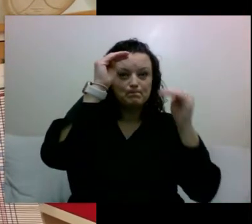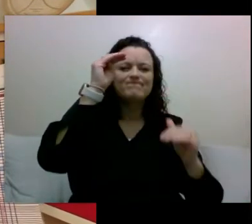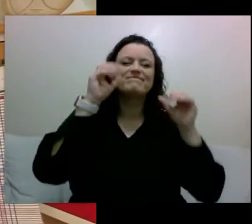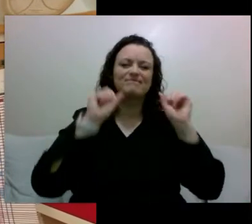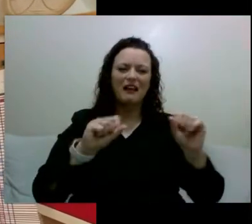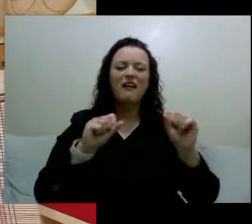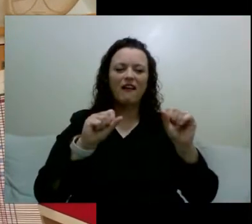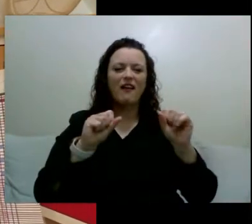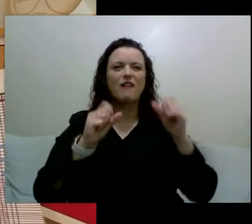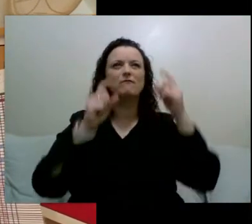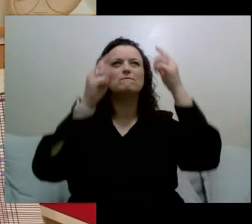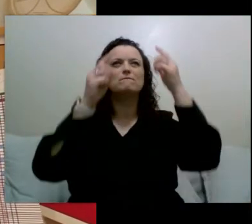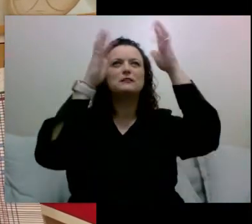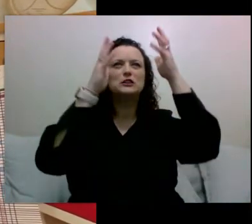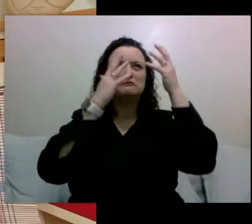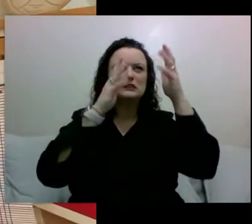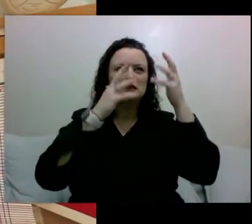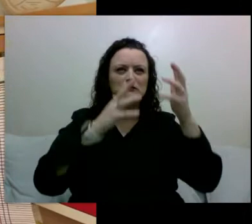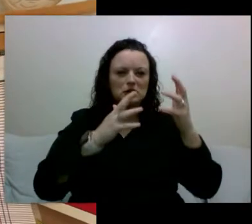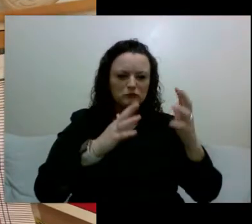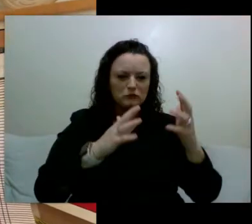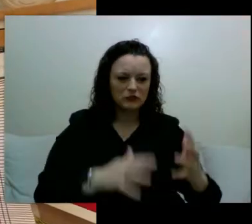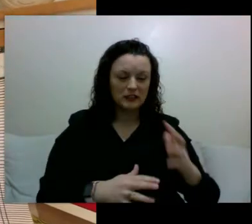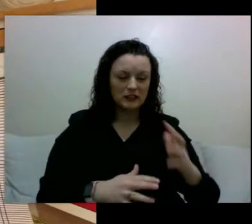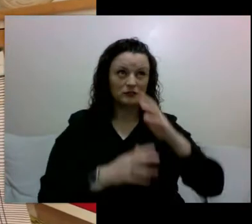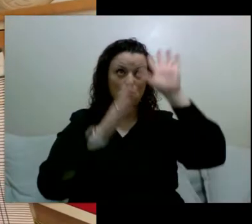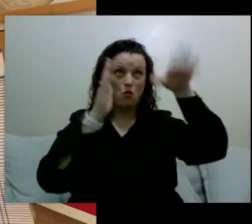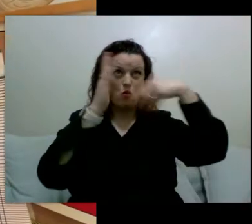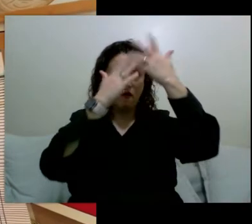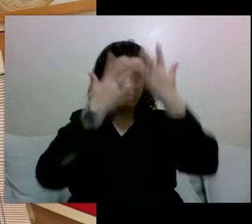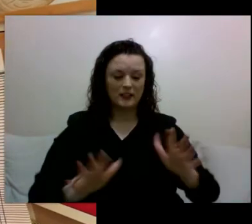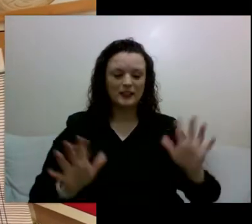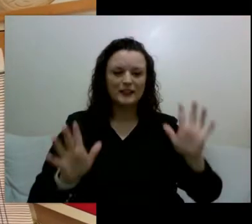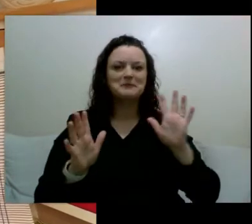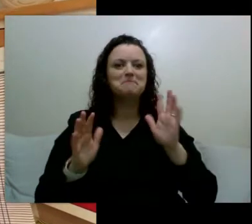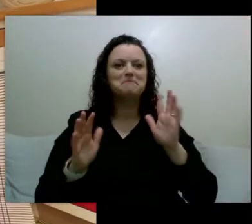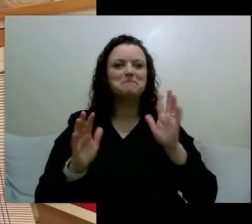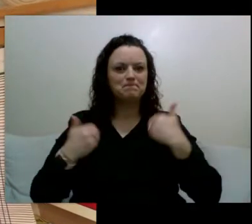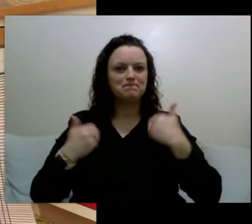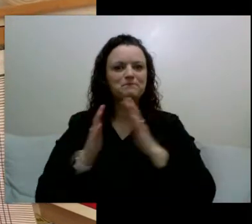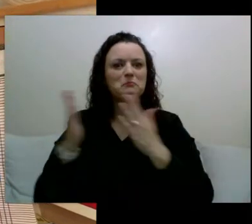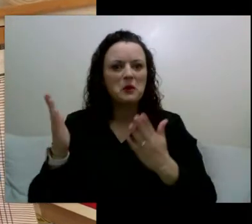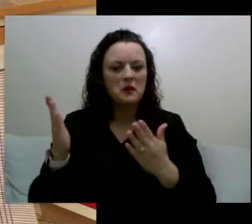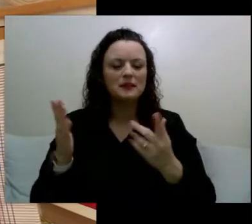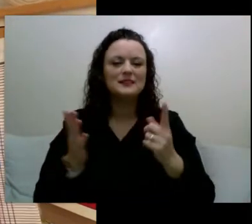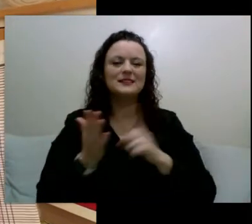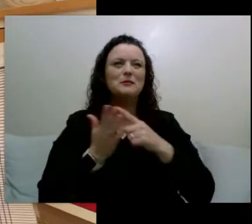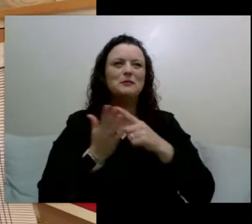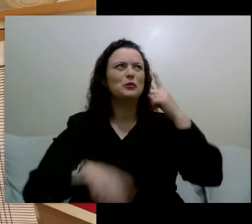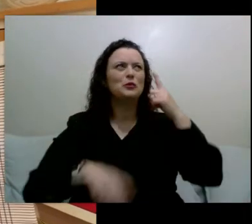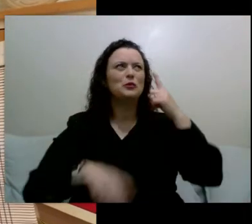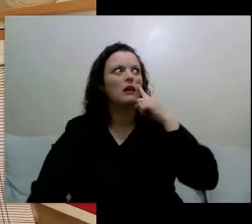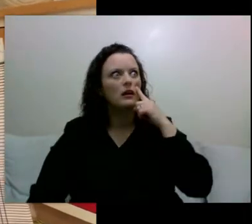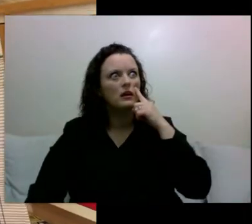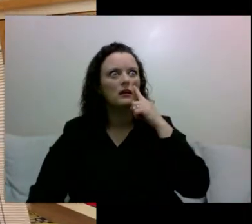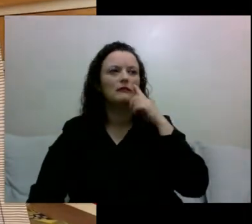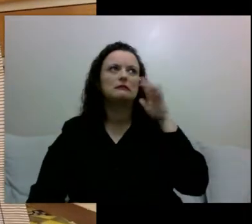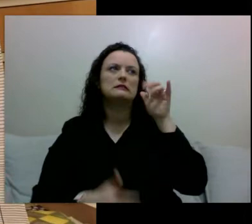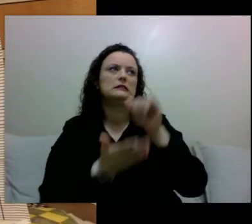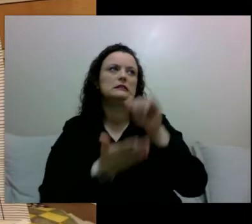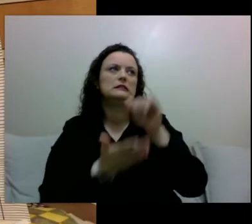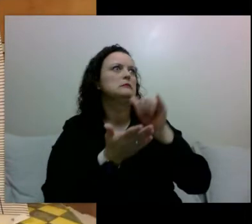some of the stuff that's going on now. But we just need to check off box by box. And then eventually,